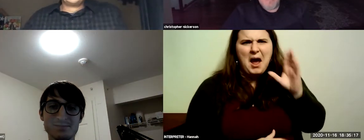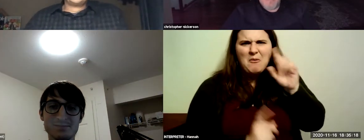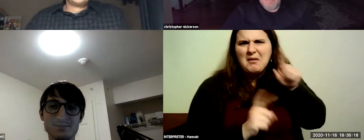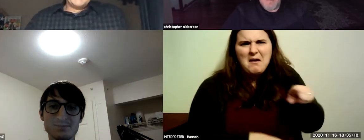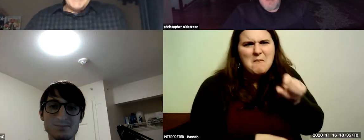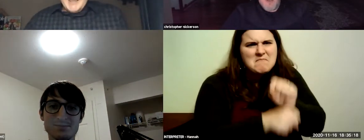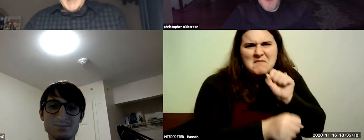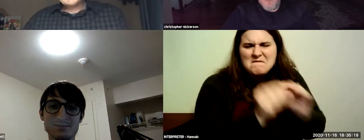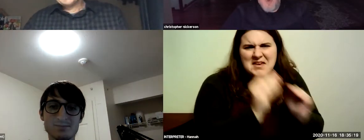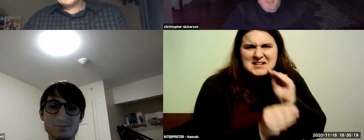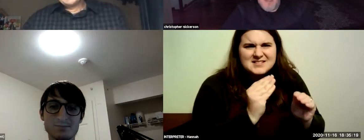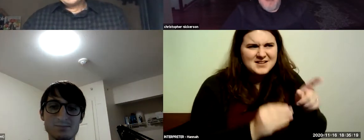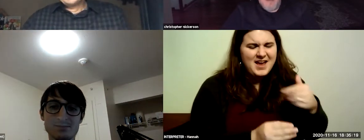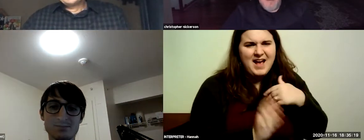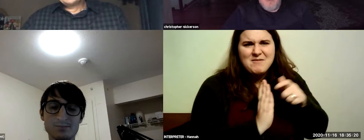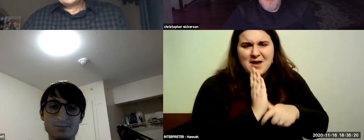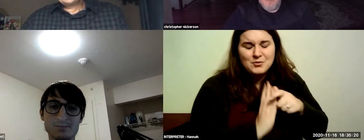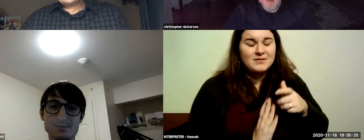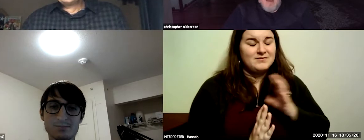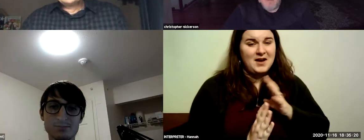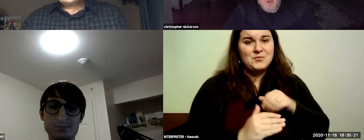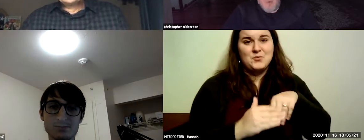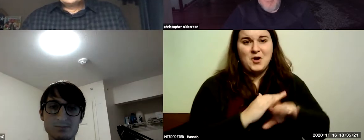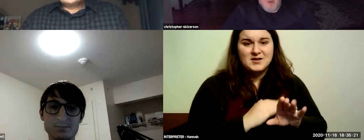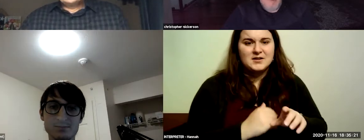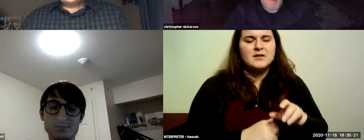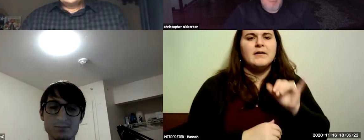in. And so walked in and, you know, figured out it